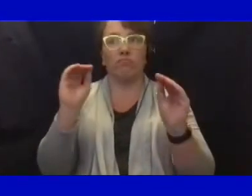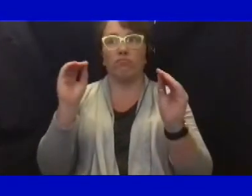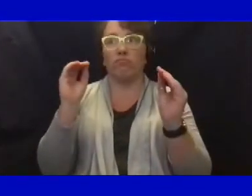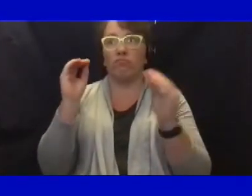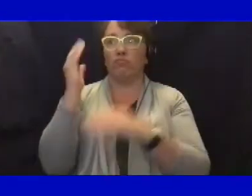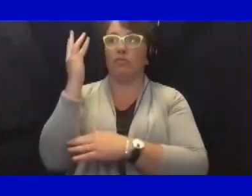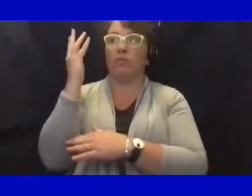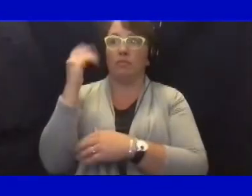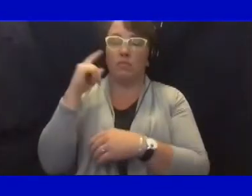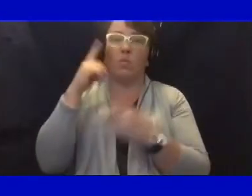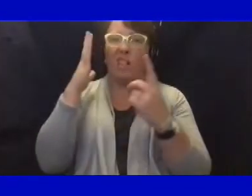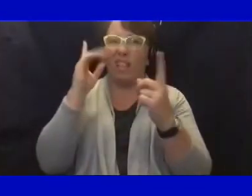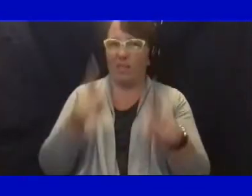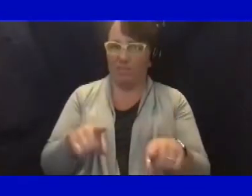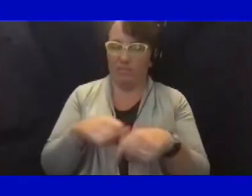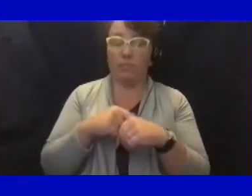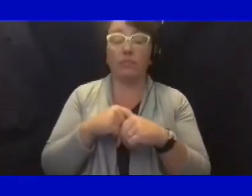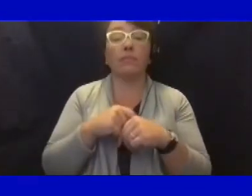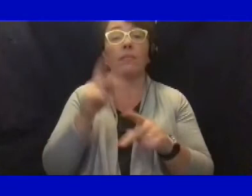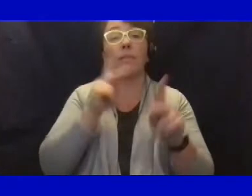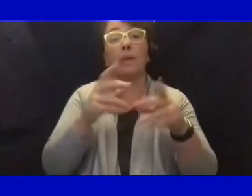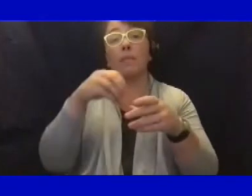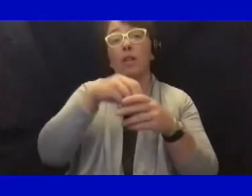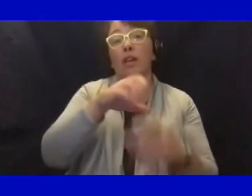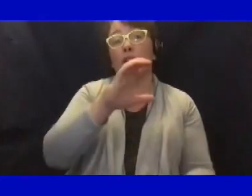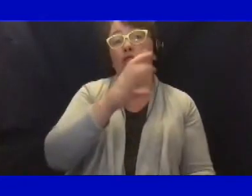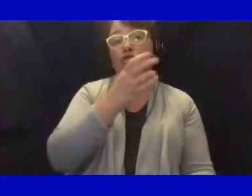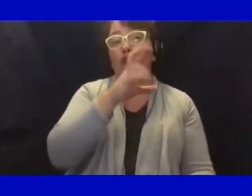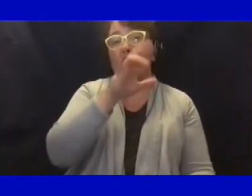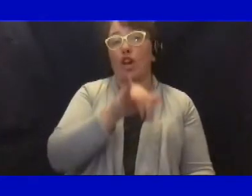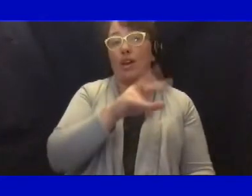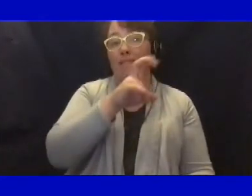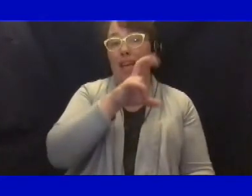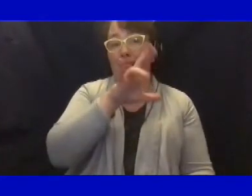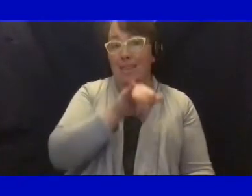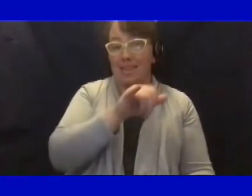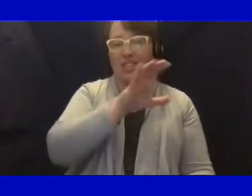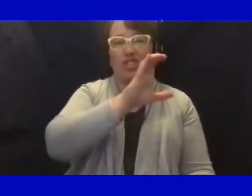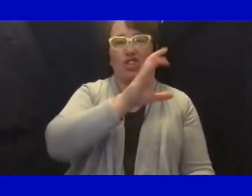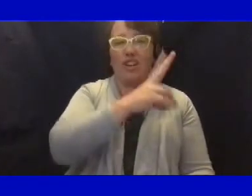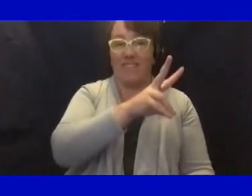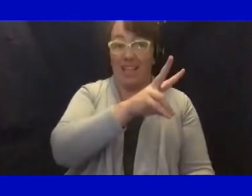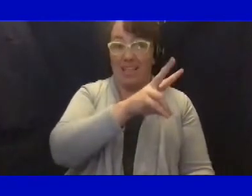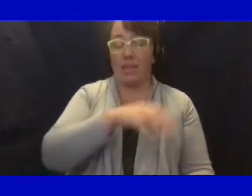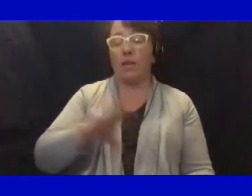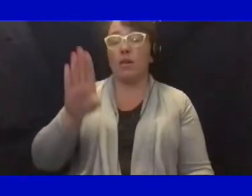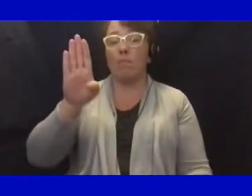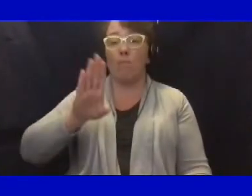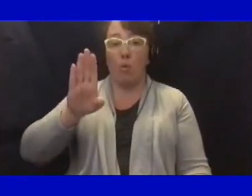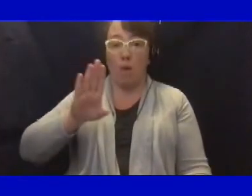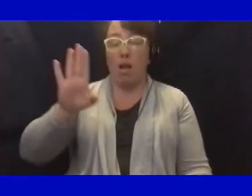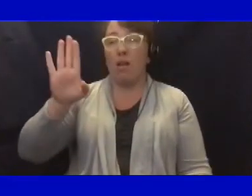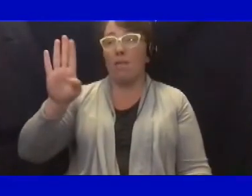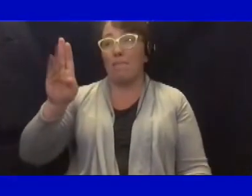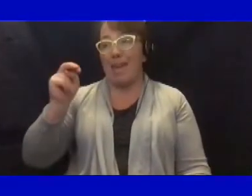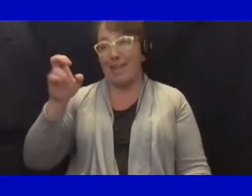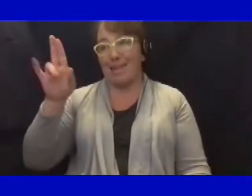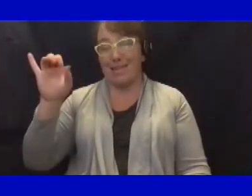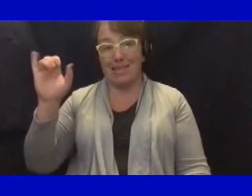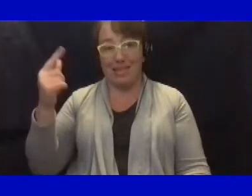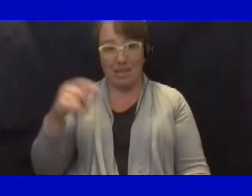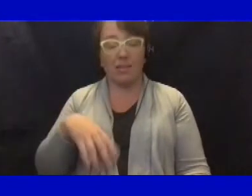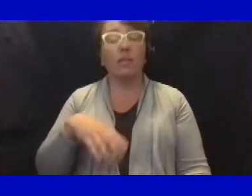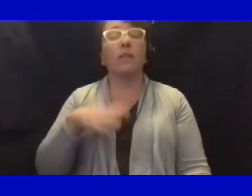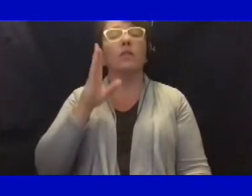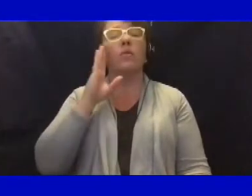Those that live in Cherry Valley, Beaumont, and Banning need to be vigilant and learn where the